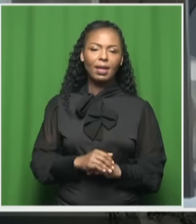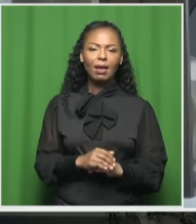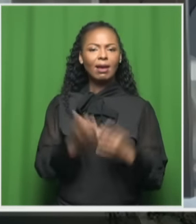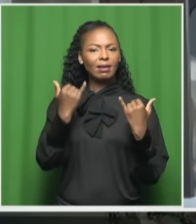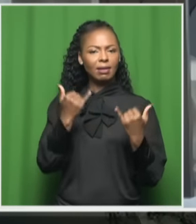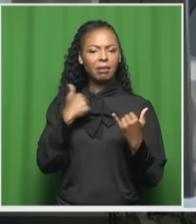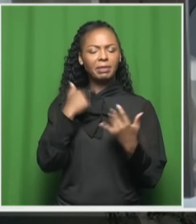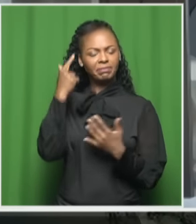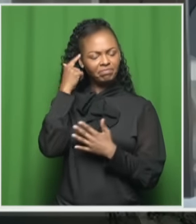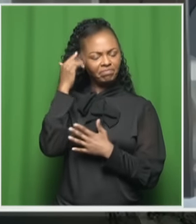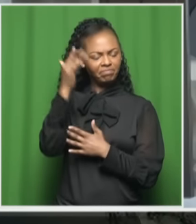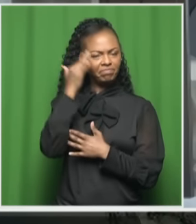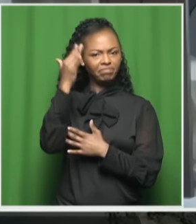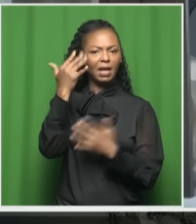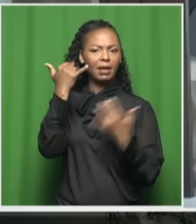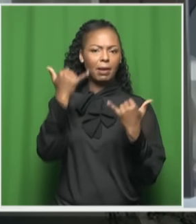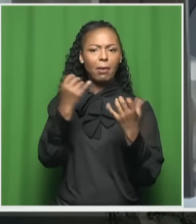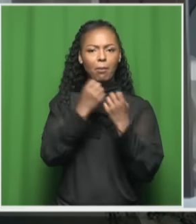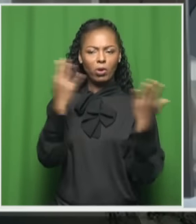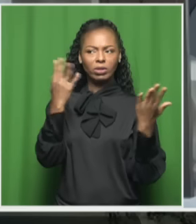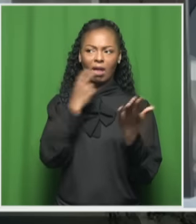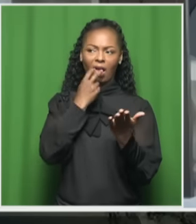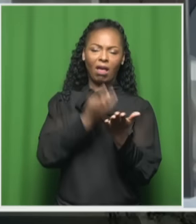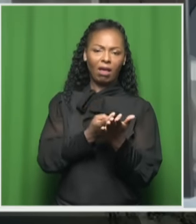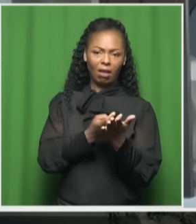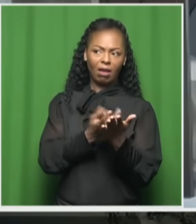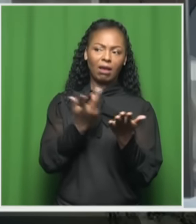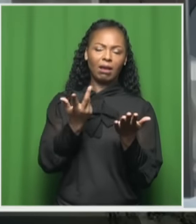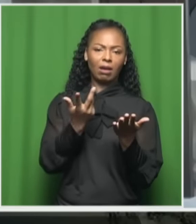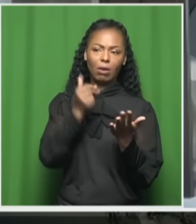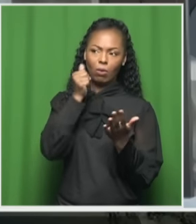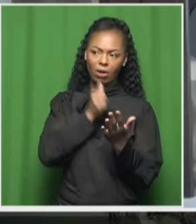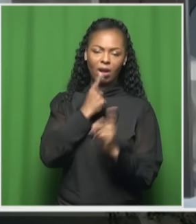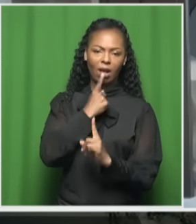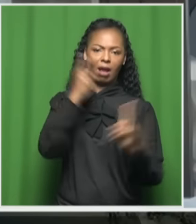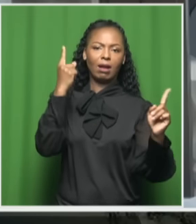imagine the reaction has been very profound since the announcement.